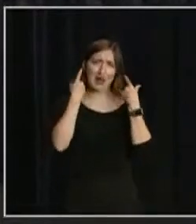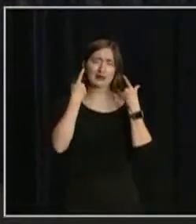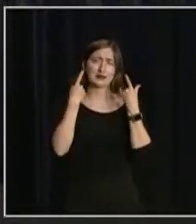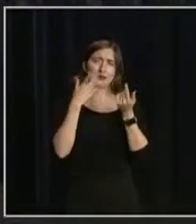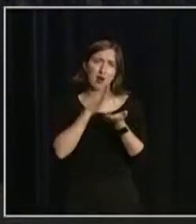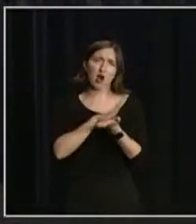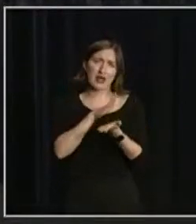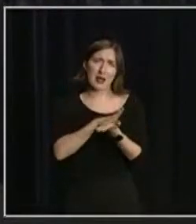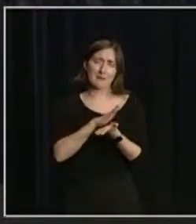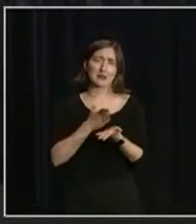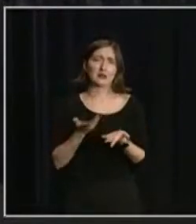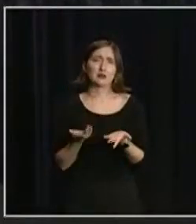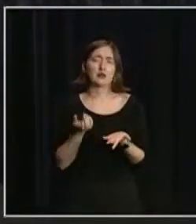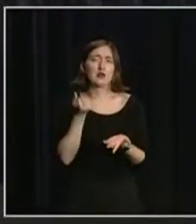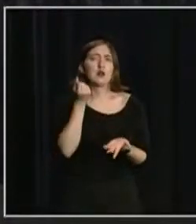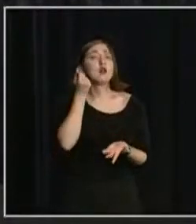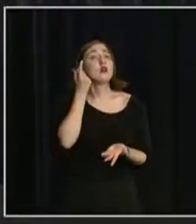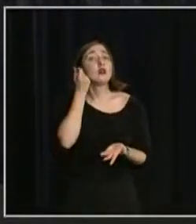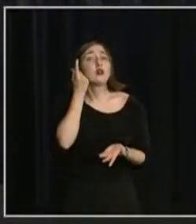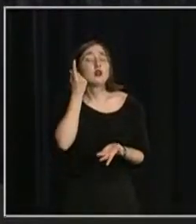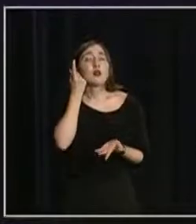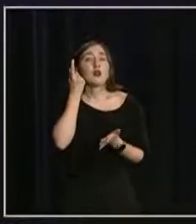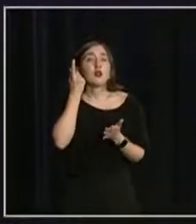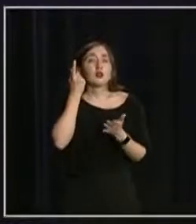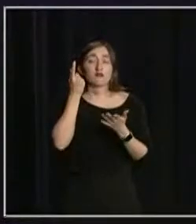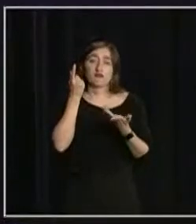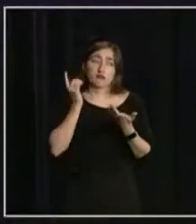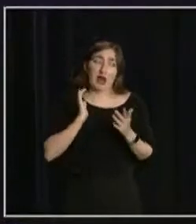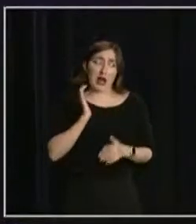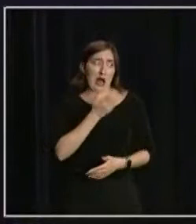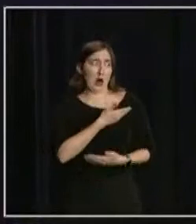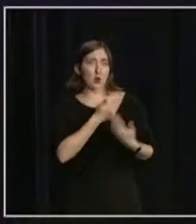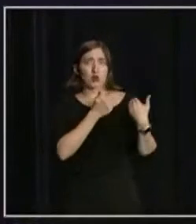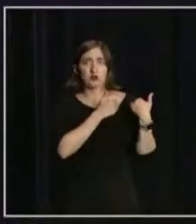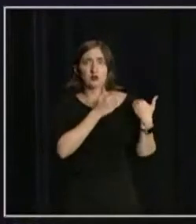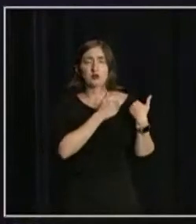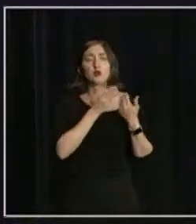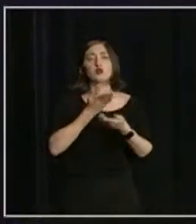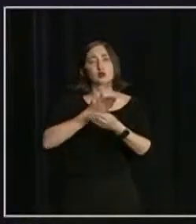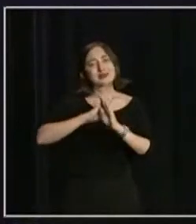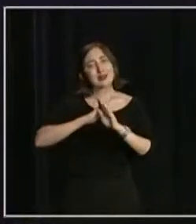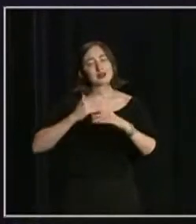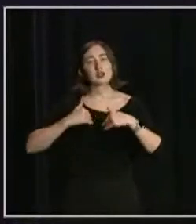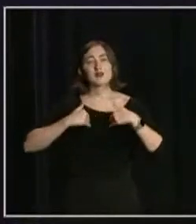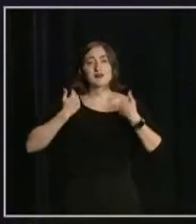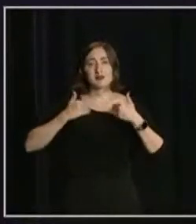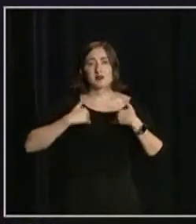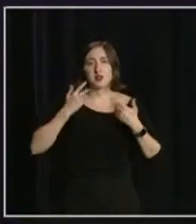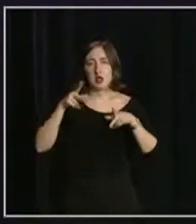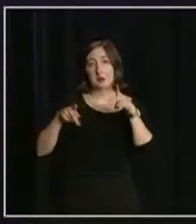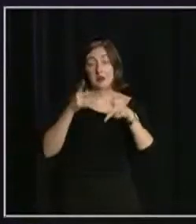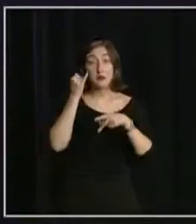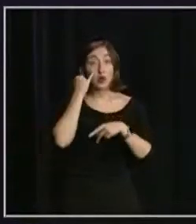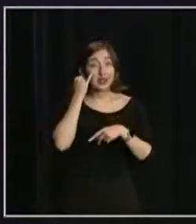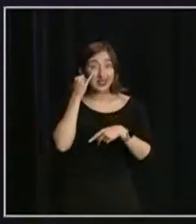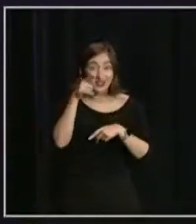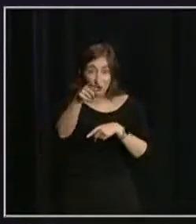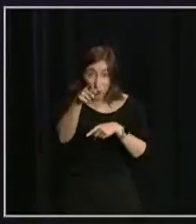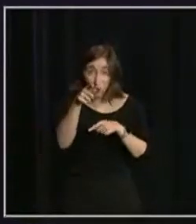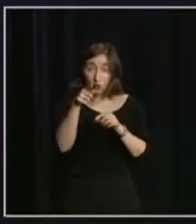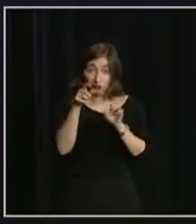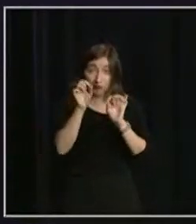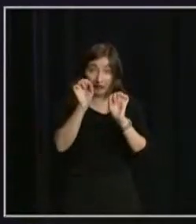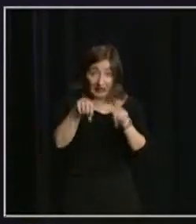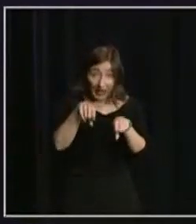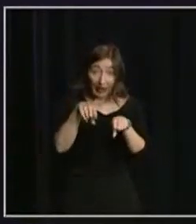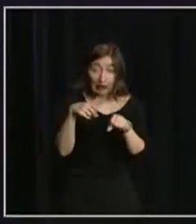job of everybody in this community, to protect young people at this point. So the message is, if you're eligible to be vaccinated, get